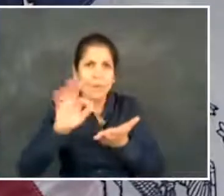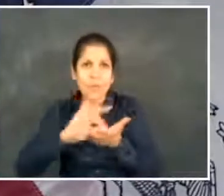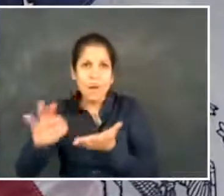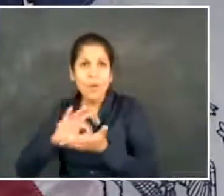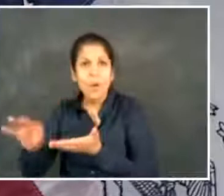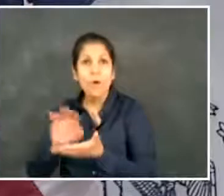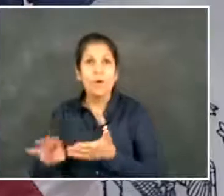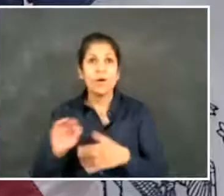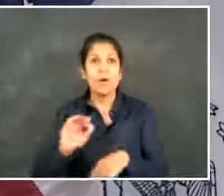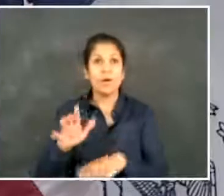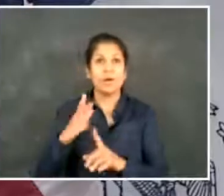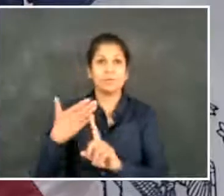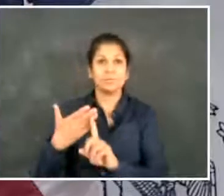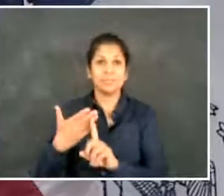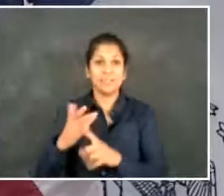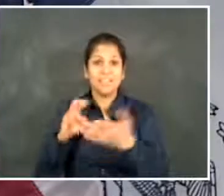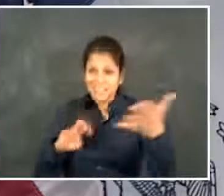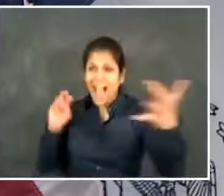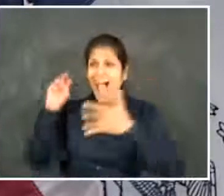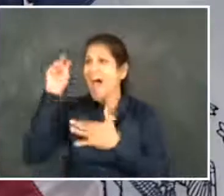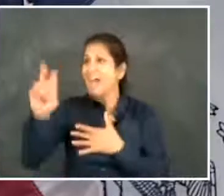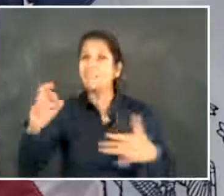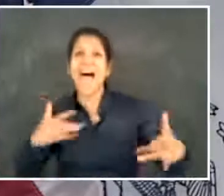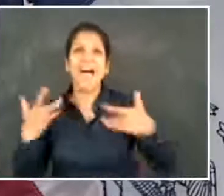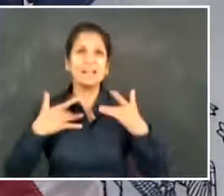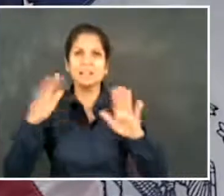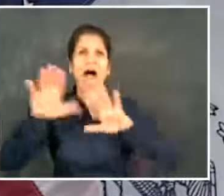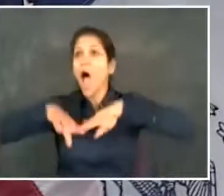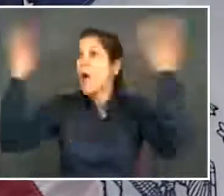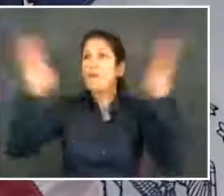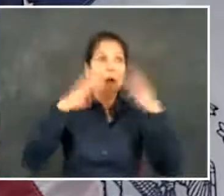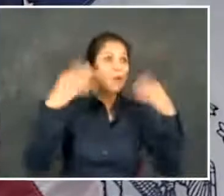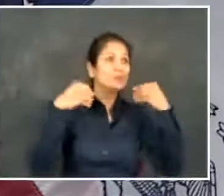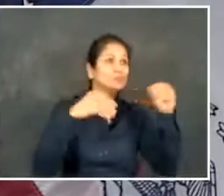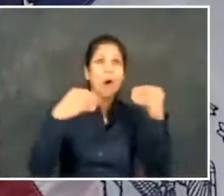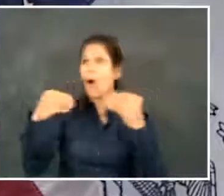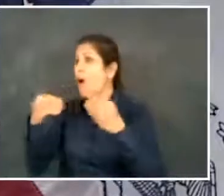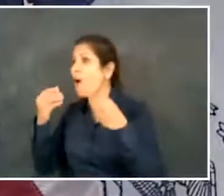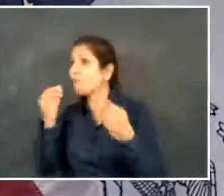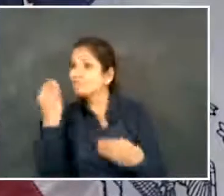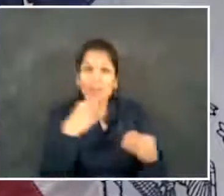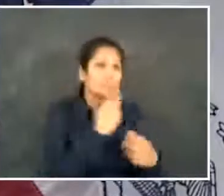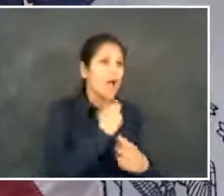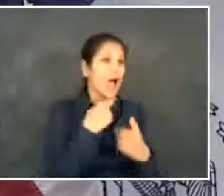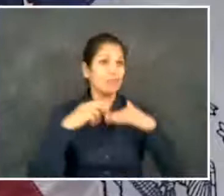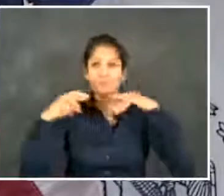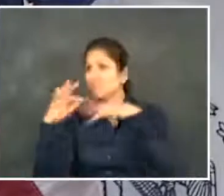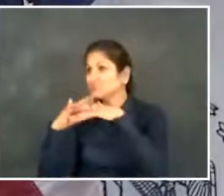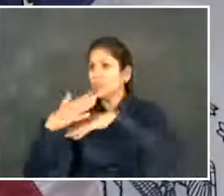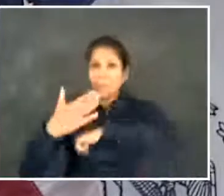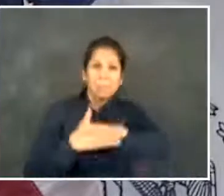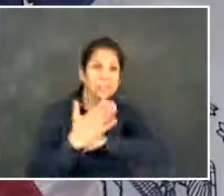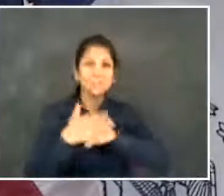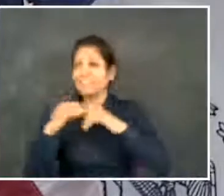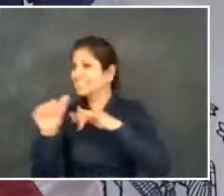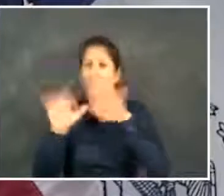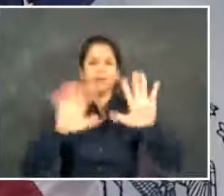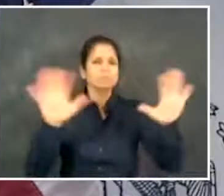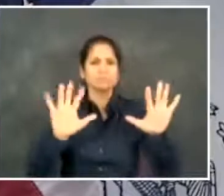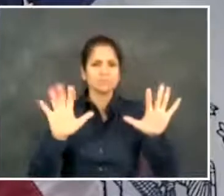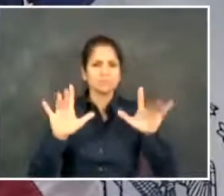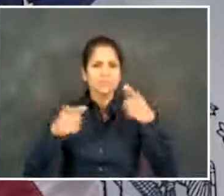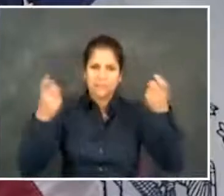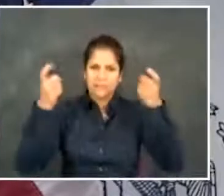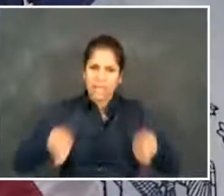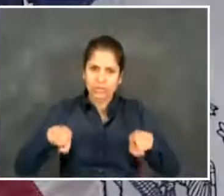down, talks about liberating a city or a state without making sure that the facts support it and the protections